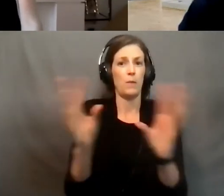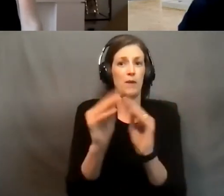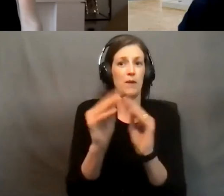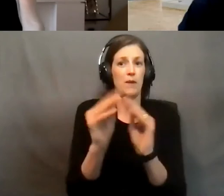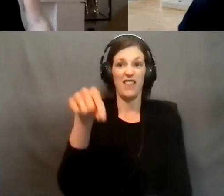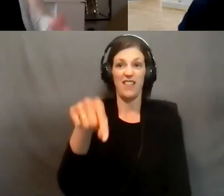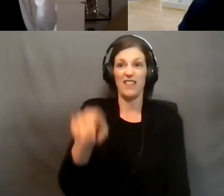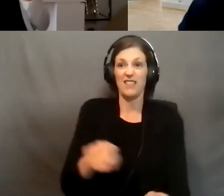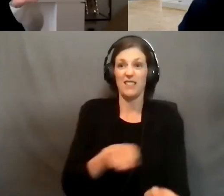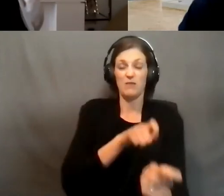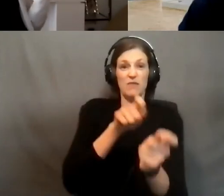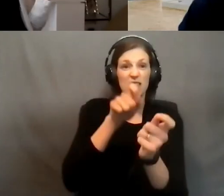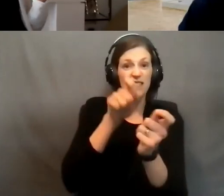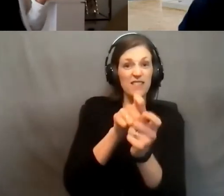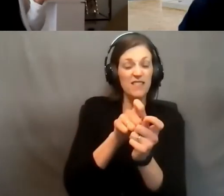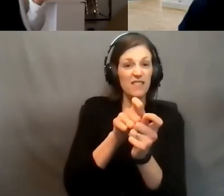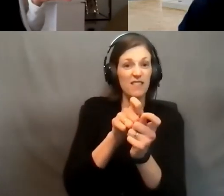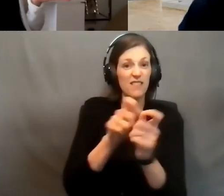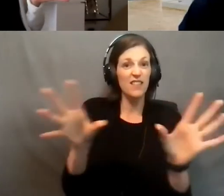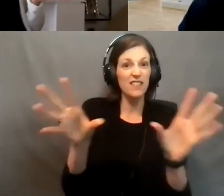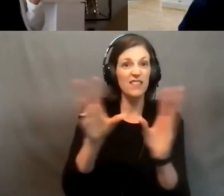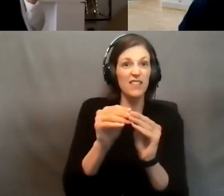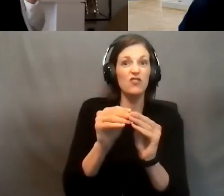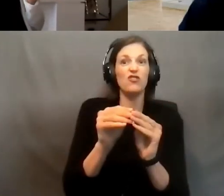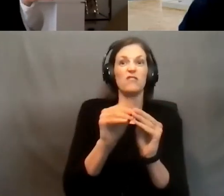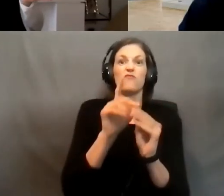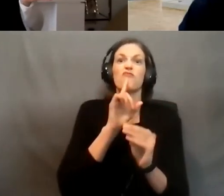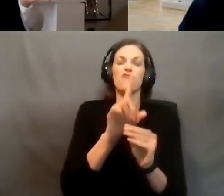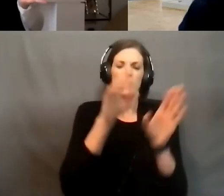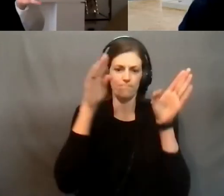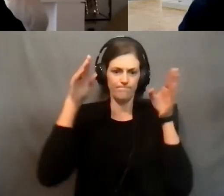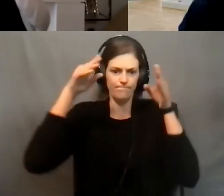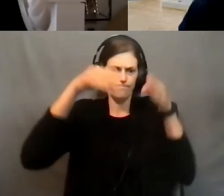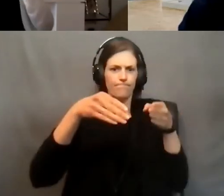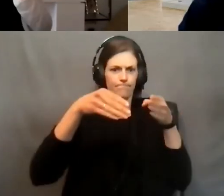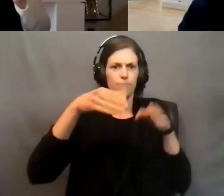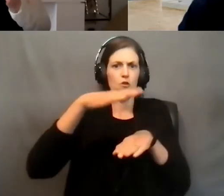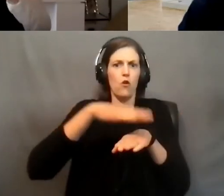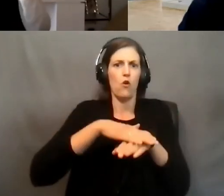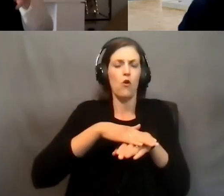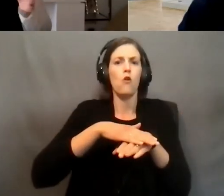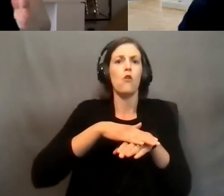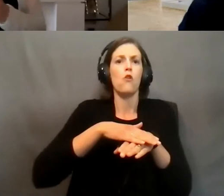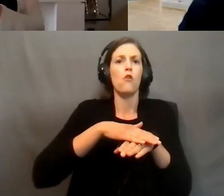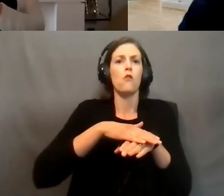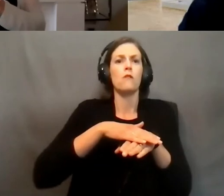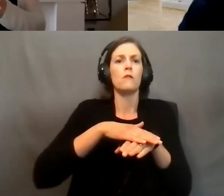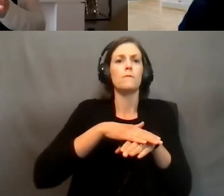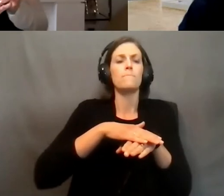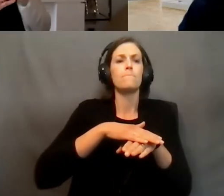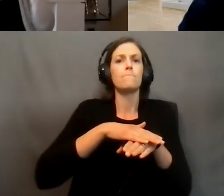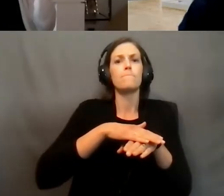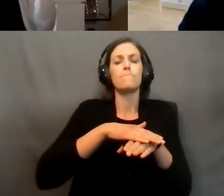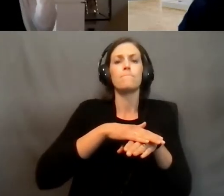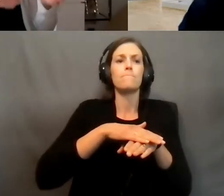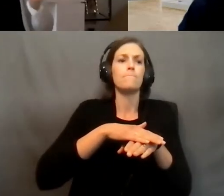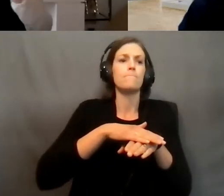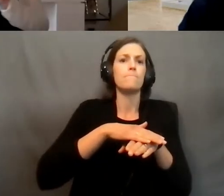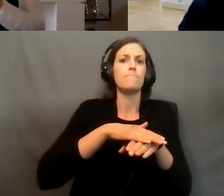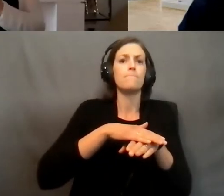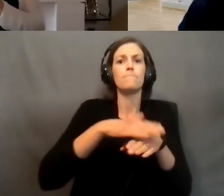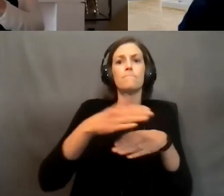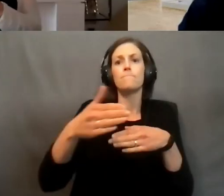session is really going to zero in on whether you are doing other kinds of things, whether you are an